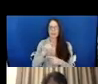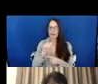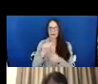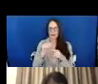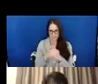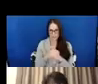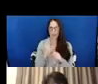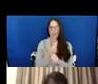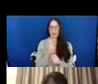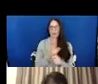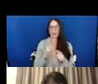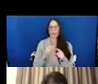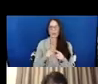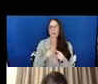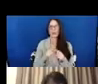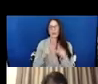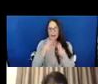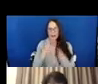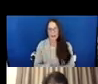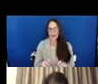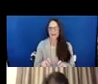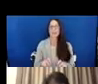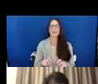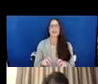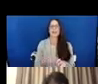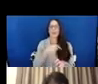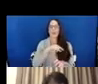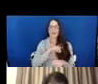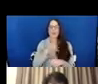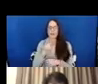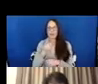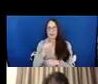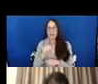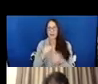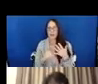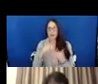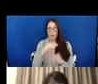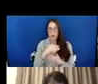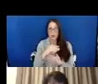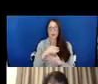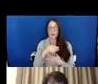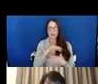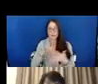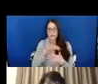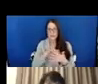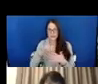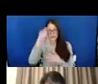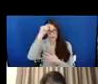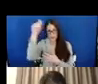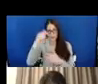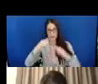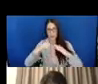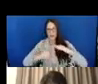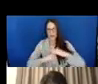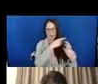analyze the qualitative data and throughout a critical disability studies theoretical foundation guided me.